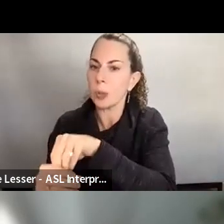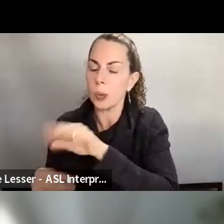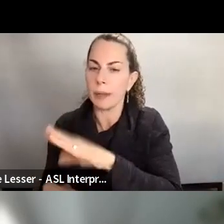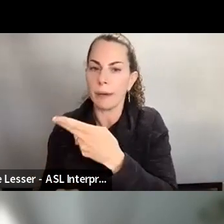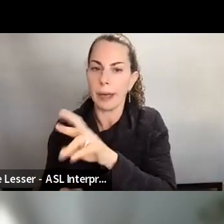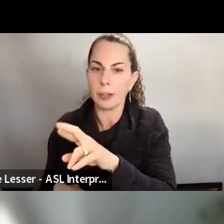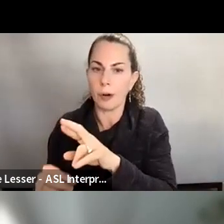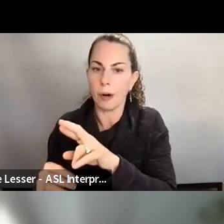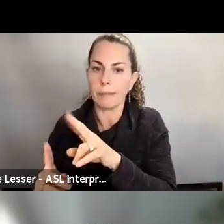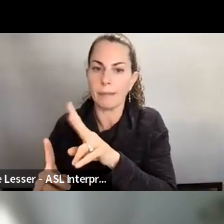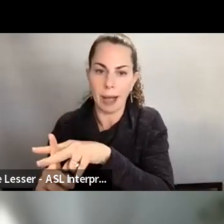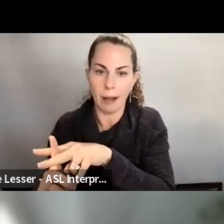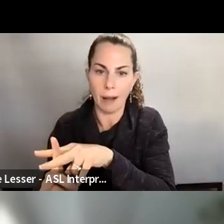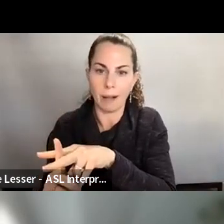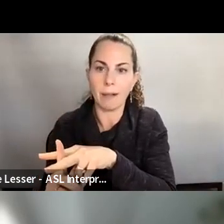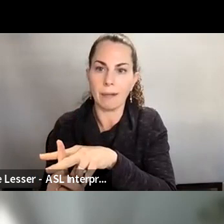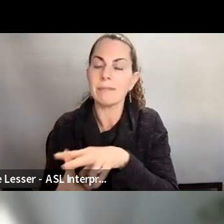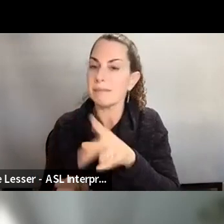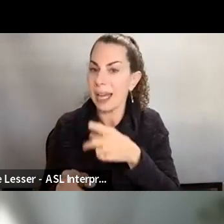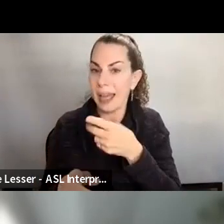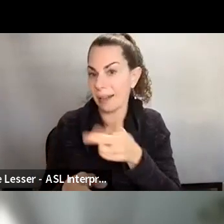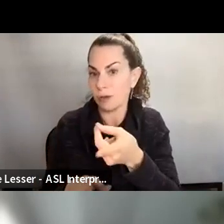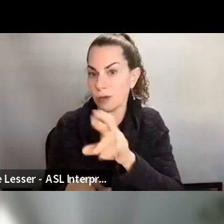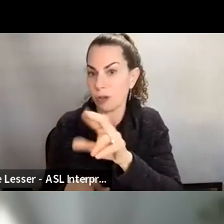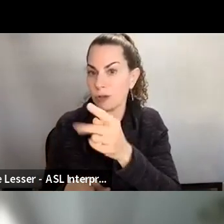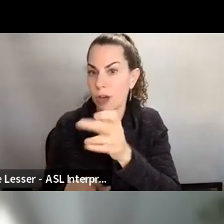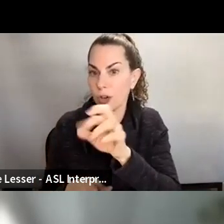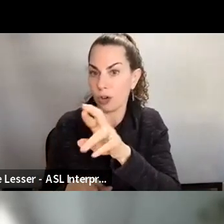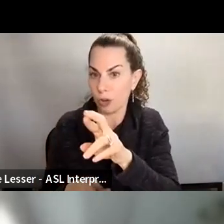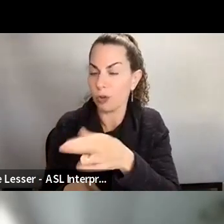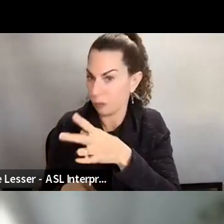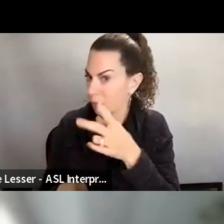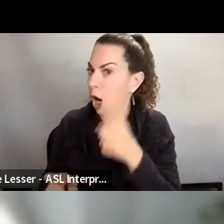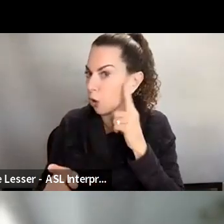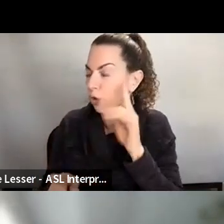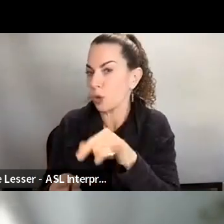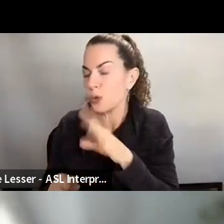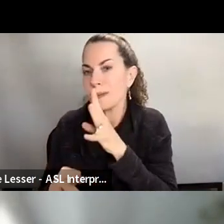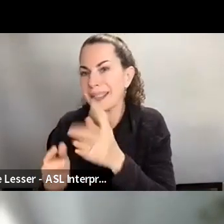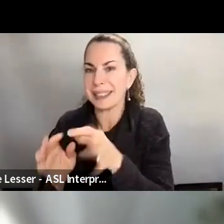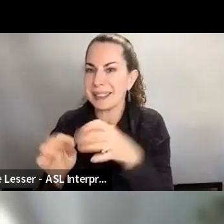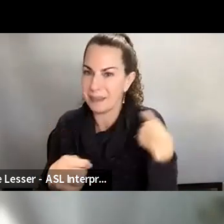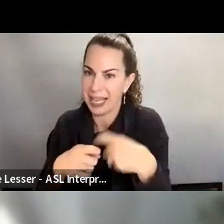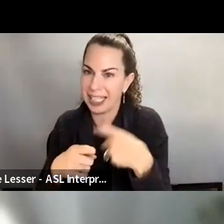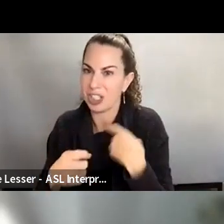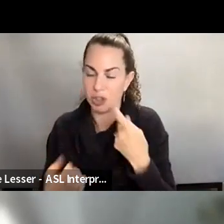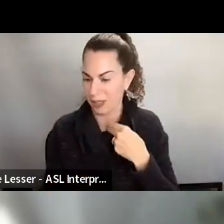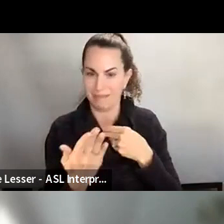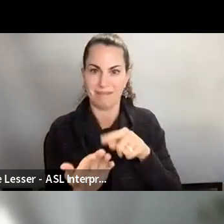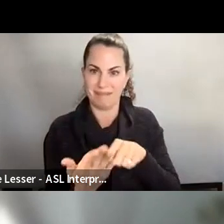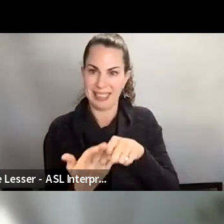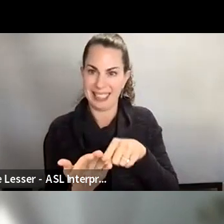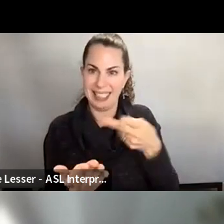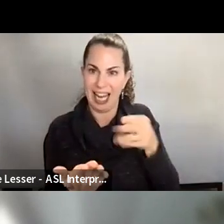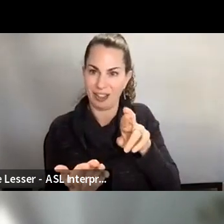came by, Dr. Tucker, and heard you speak Spanish, they would say, I'd like to see her personnel file, and it's listed right in her personnel